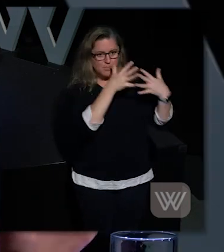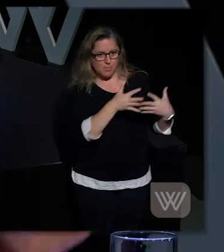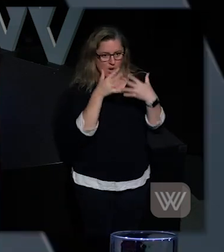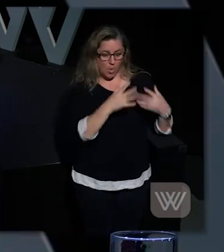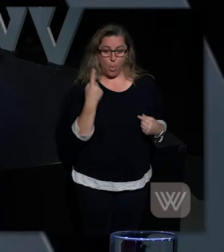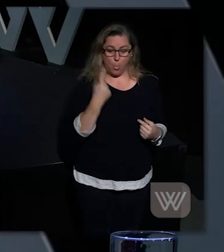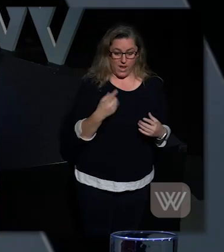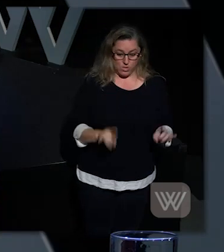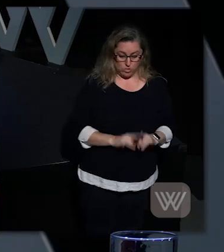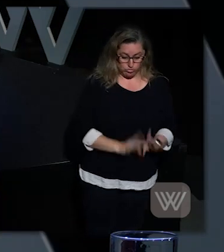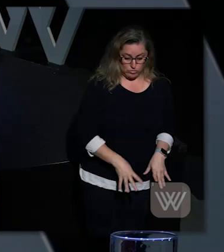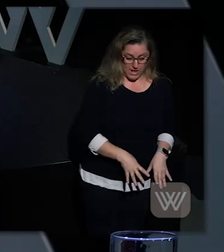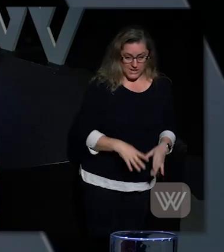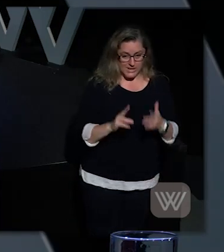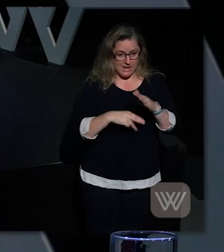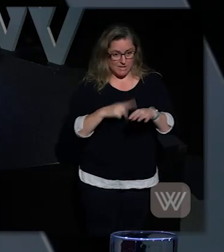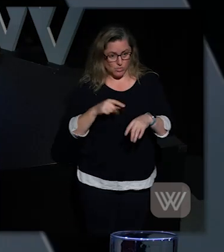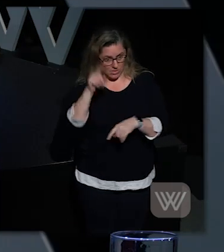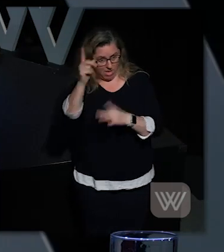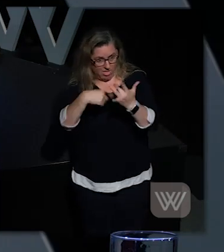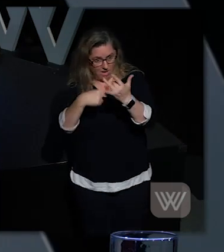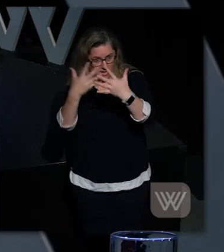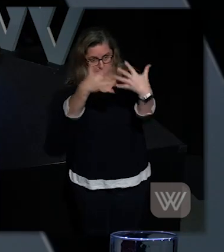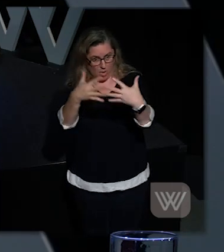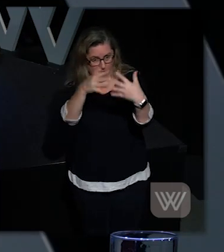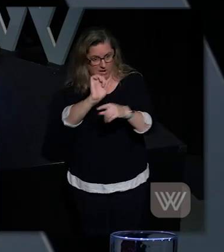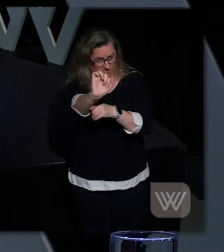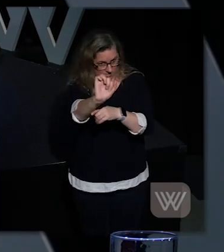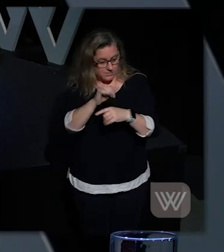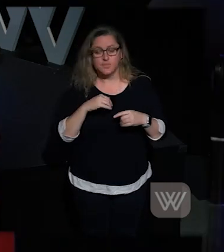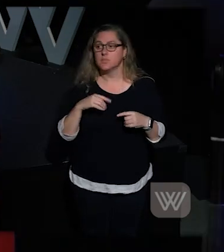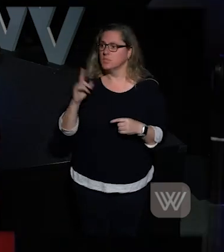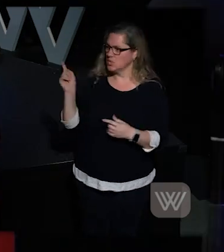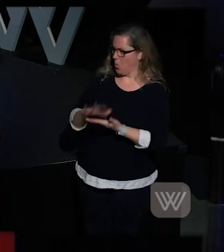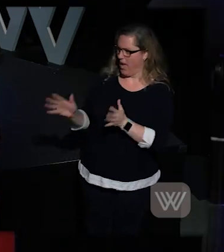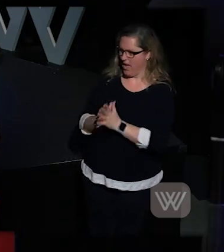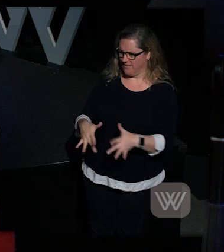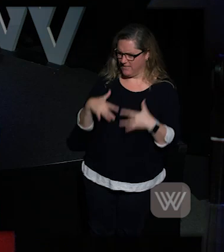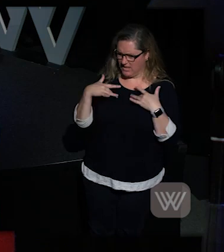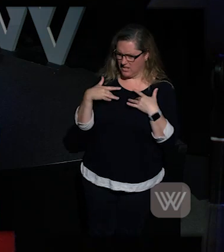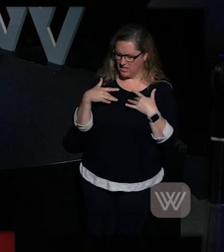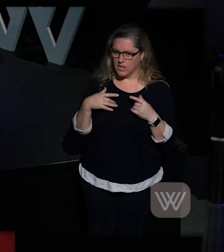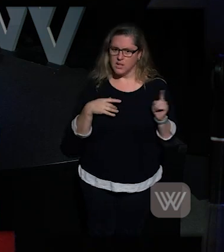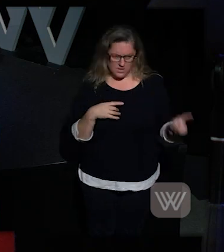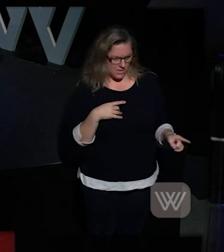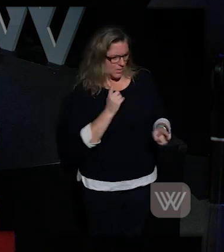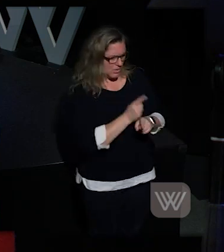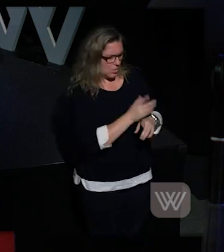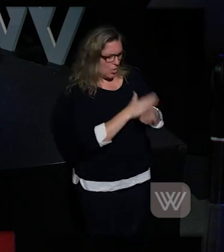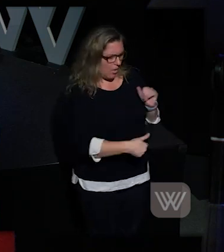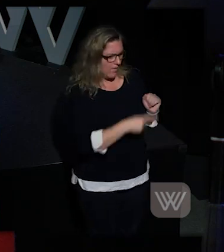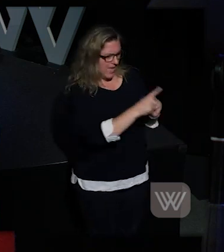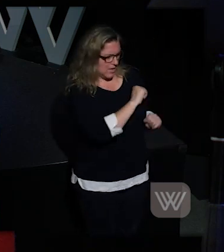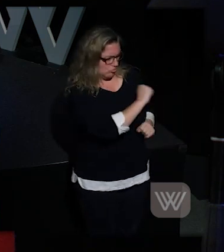was an Australian national, one of them was an American national. And I mean, How did that feel? Because we talk a lot about the trust that a